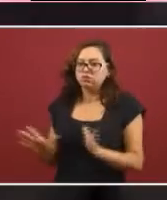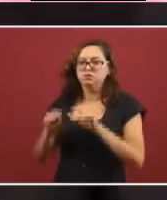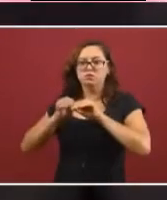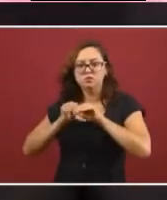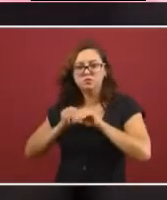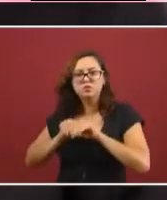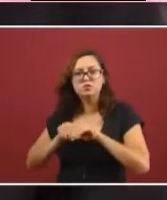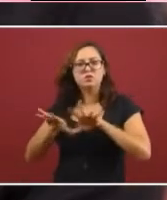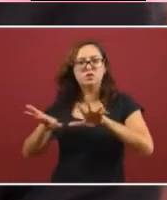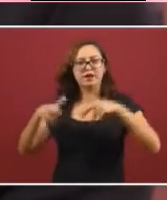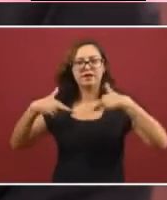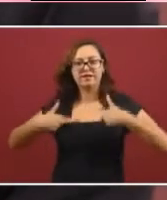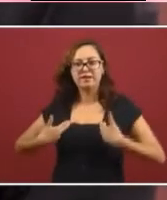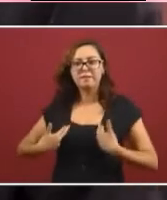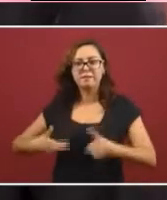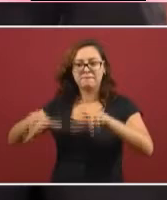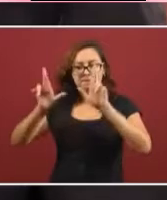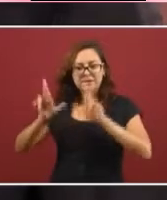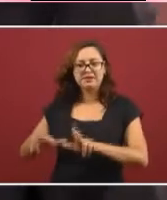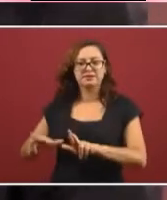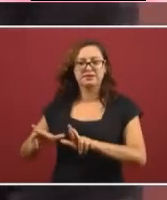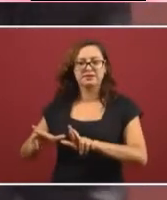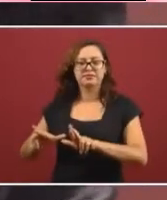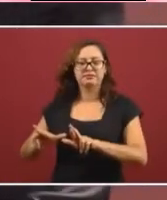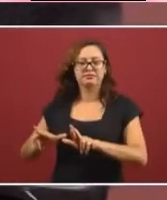and represent